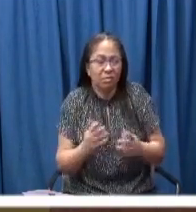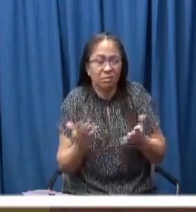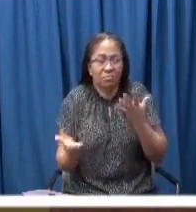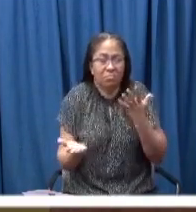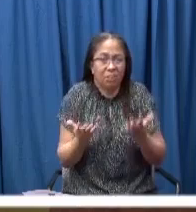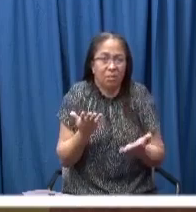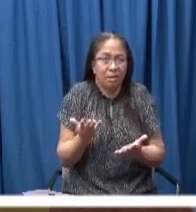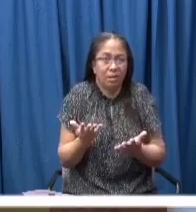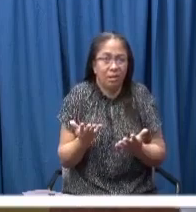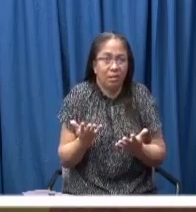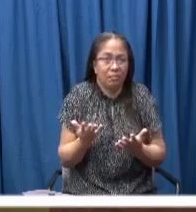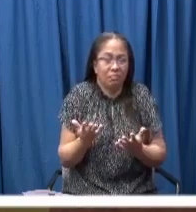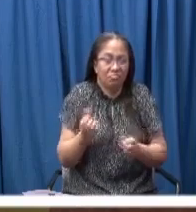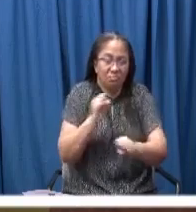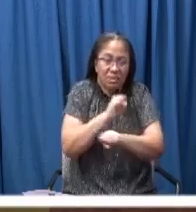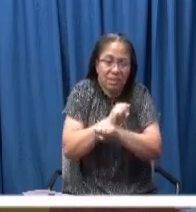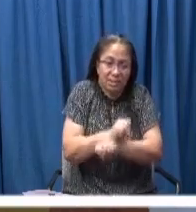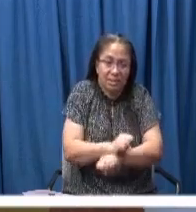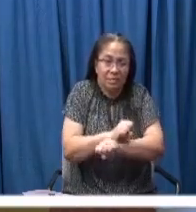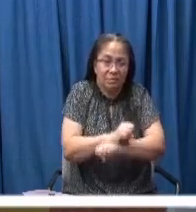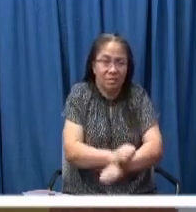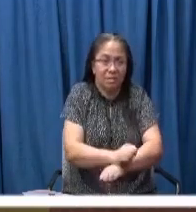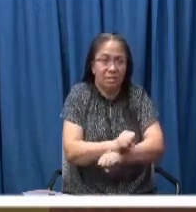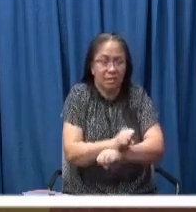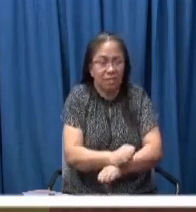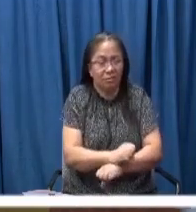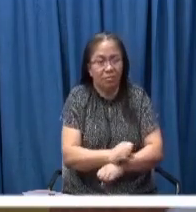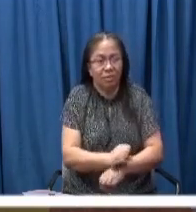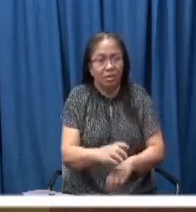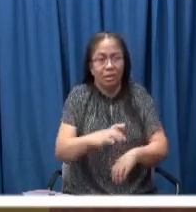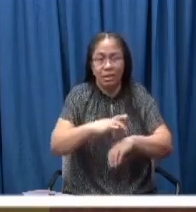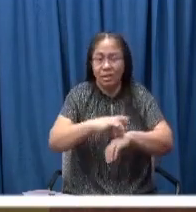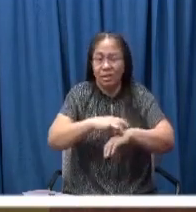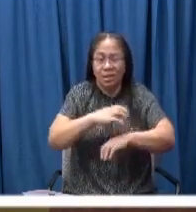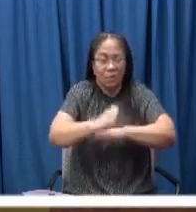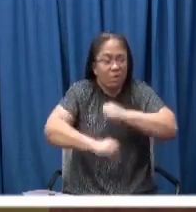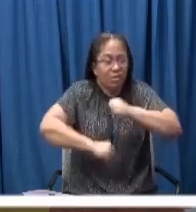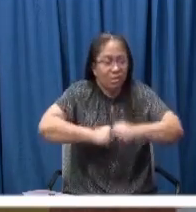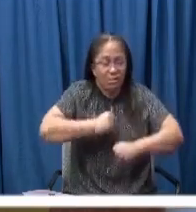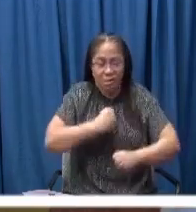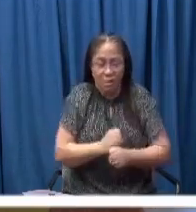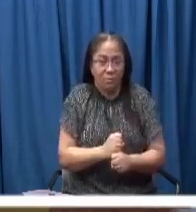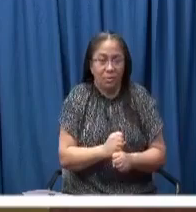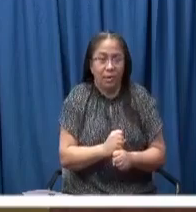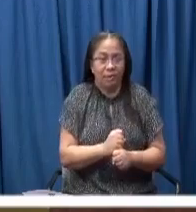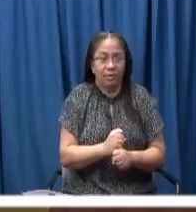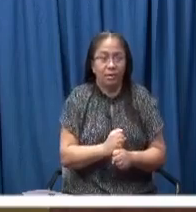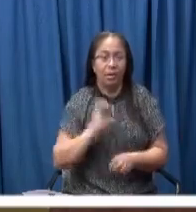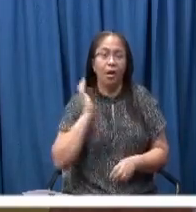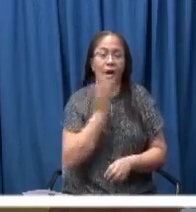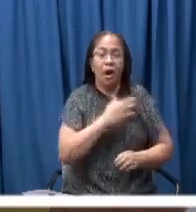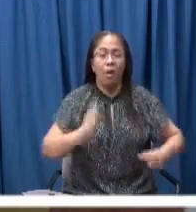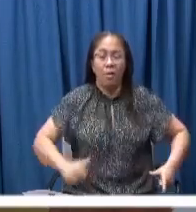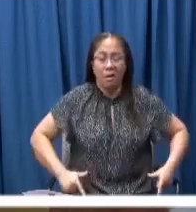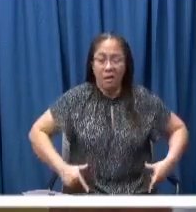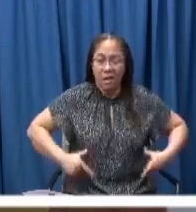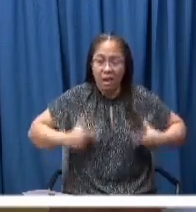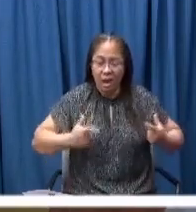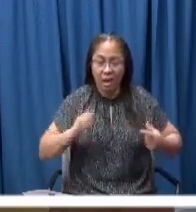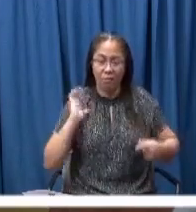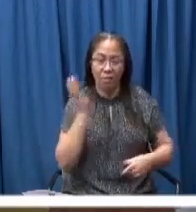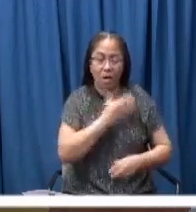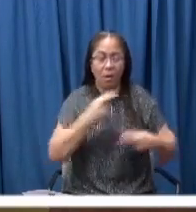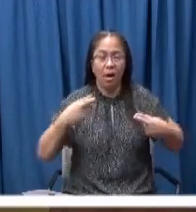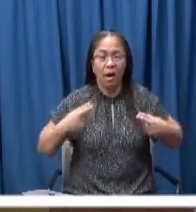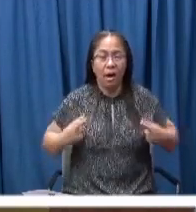of people in slavery, the earth and what we were doing to the planet, our own lives and health,